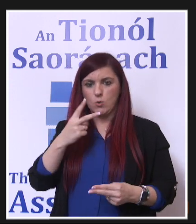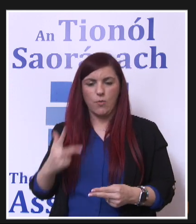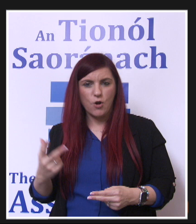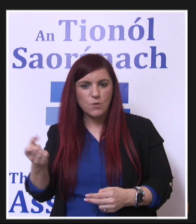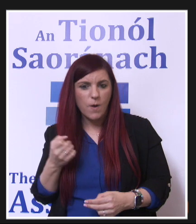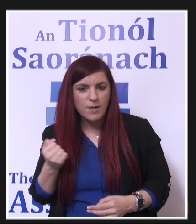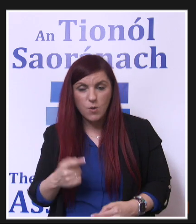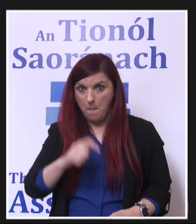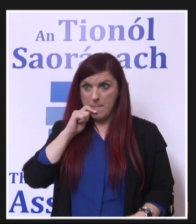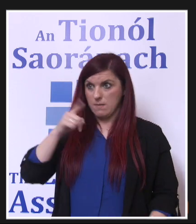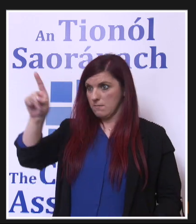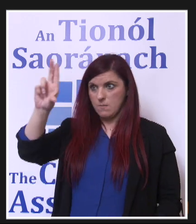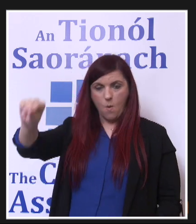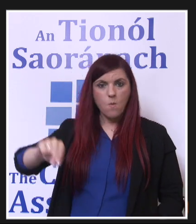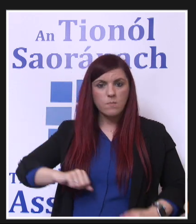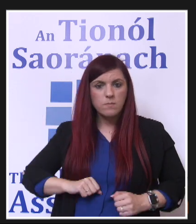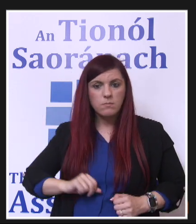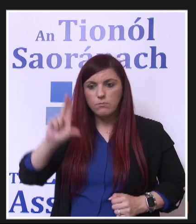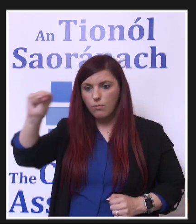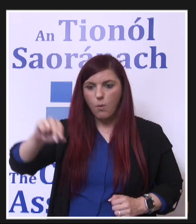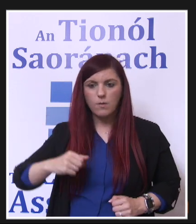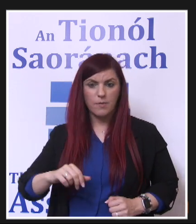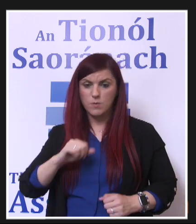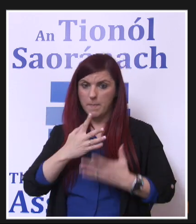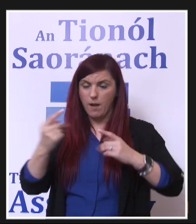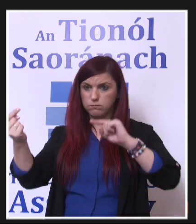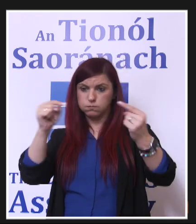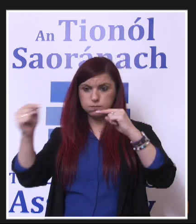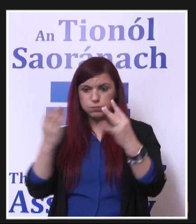don't know if you remember, there was something of a standoff between myself and Boris Johnson.